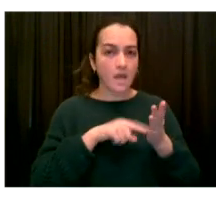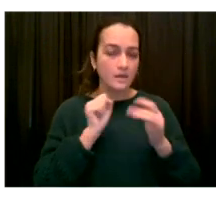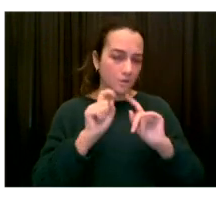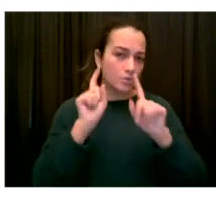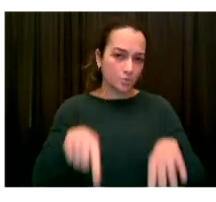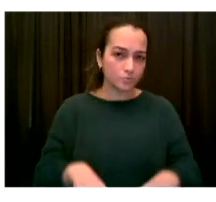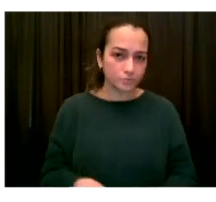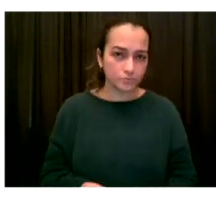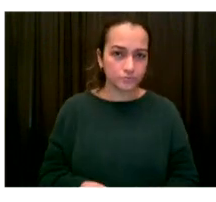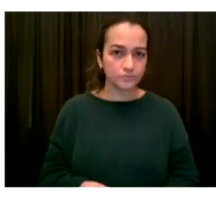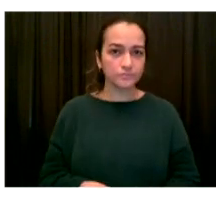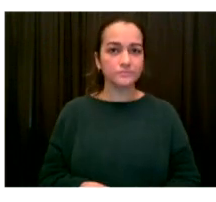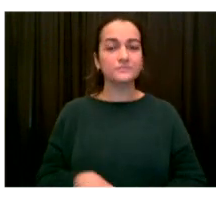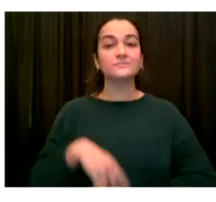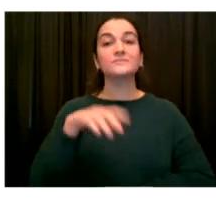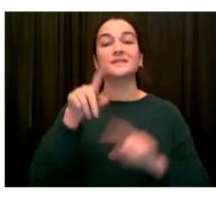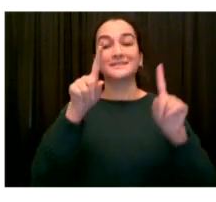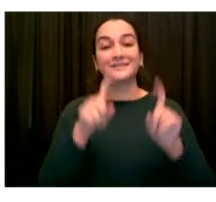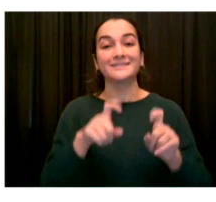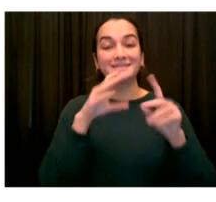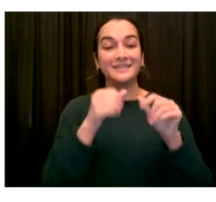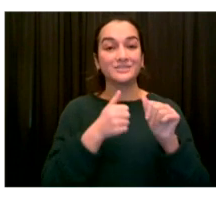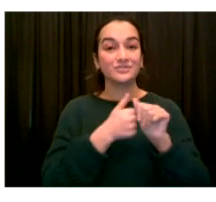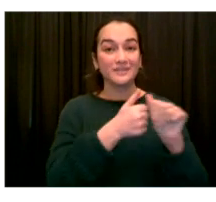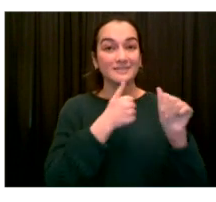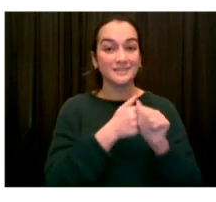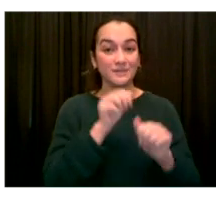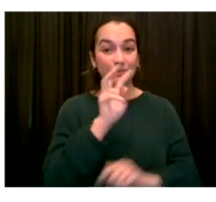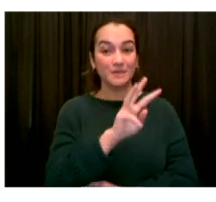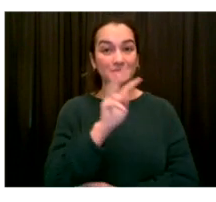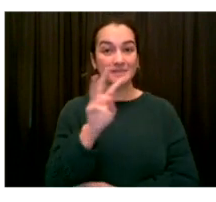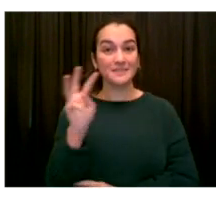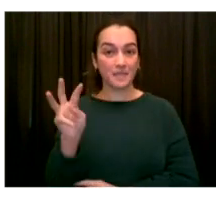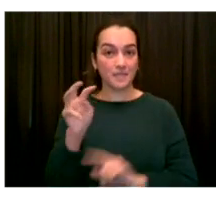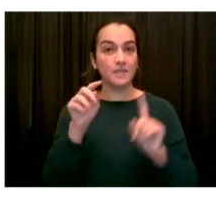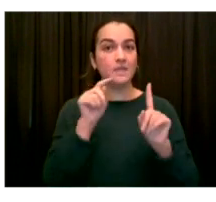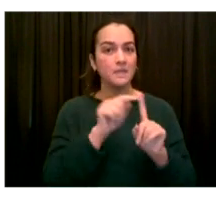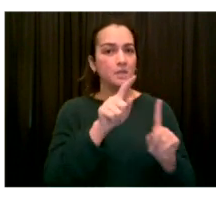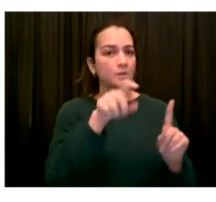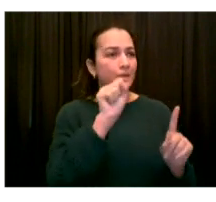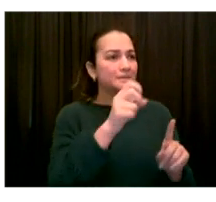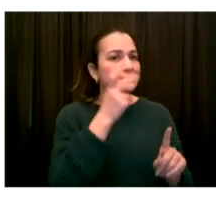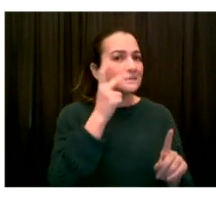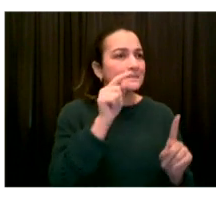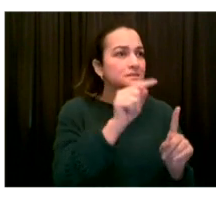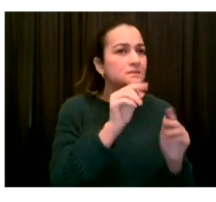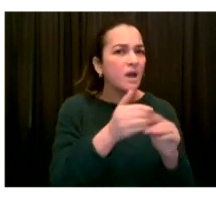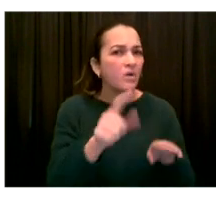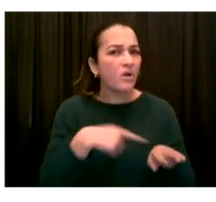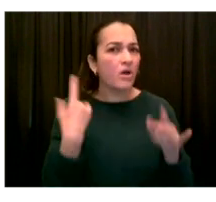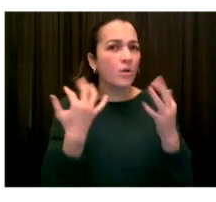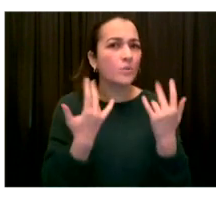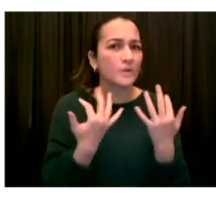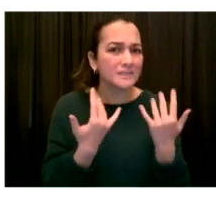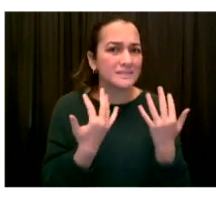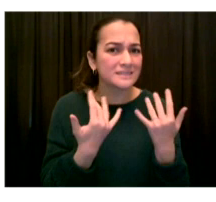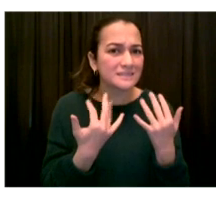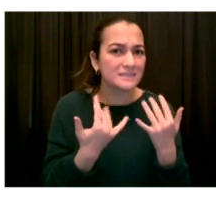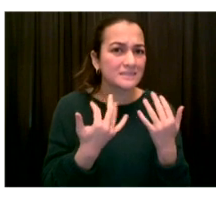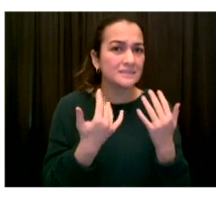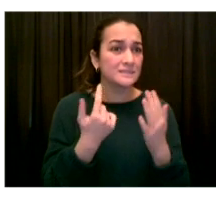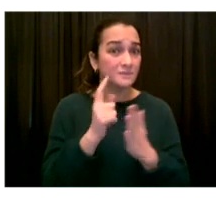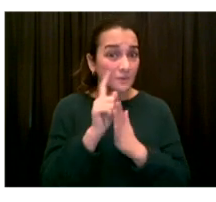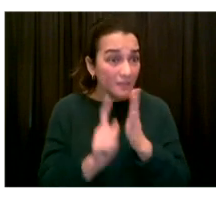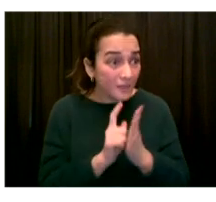coming down at several of our sites, probably due to the fact that we bolstered the staff at our hospitals and Gotham Community Health Center